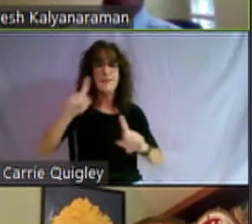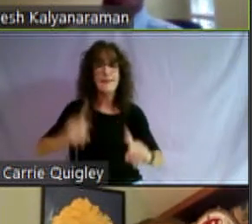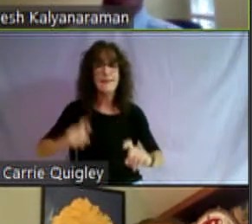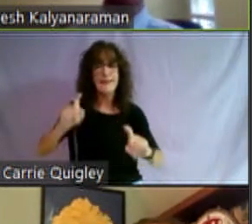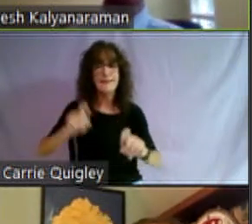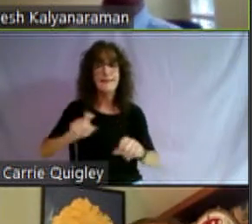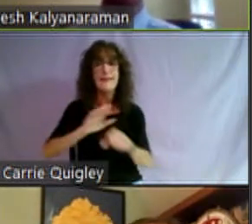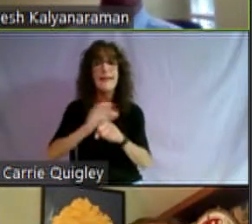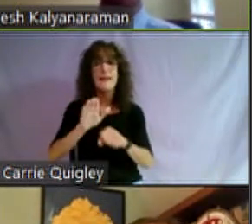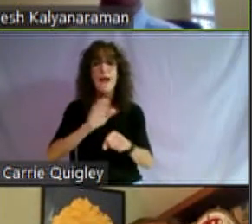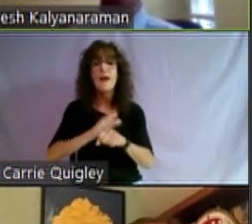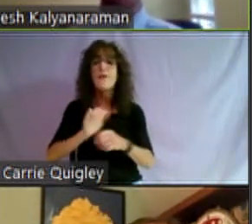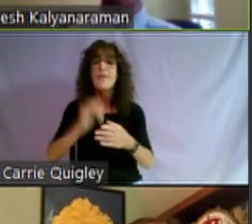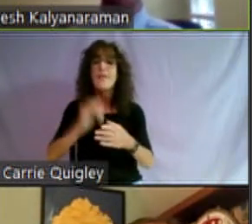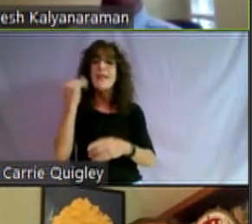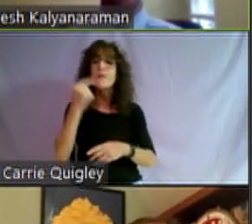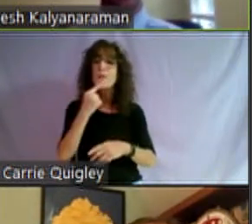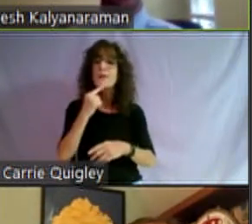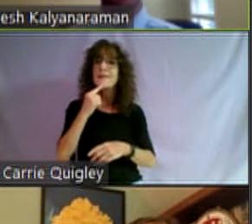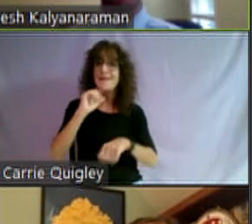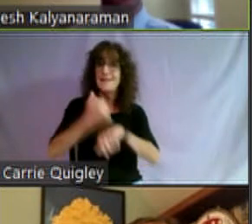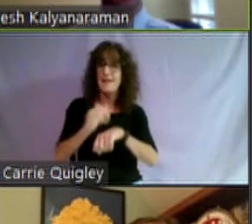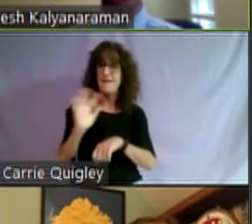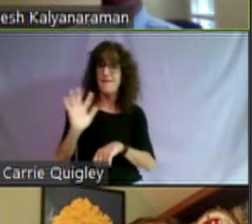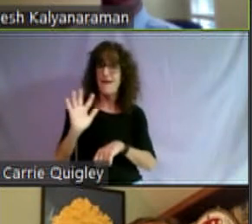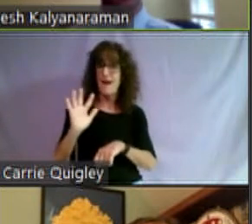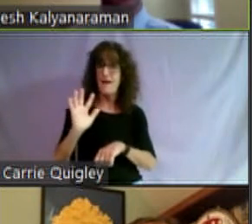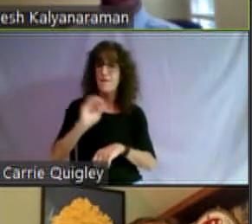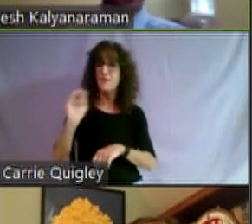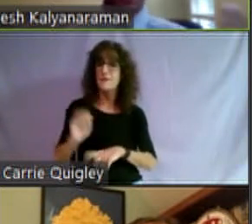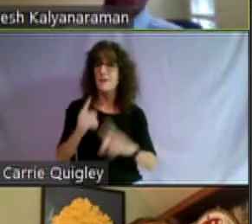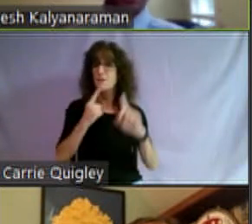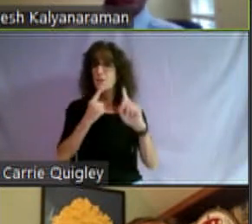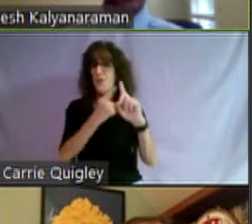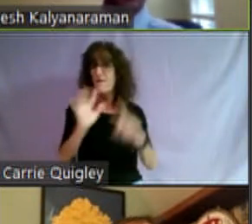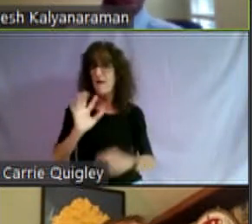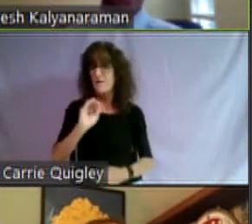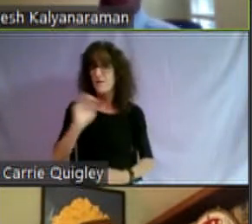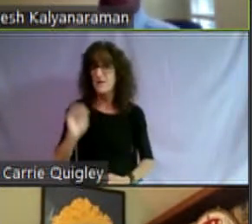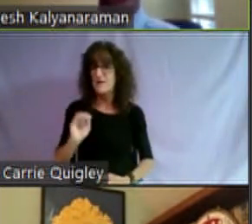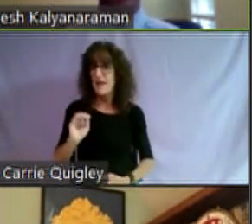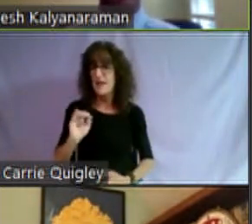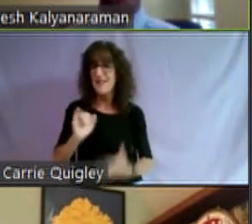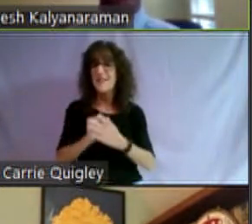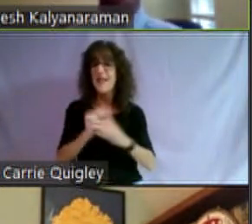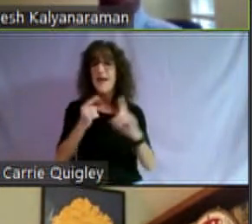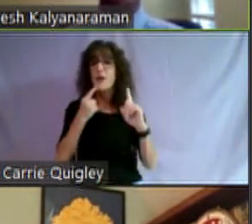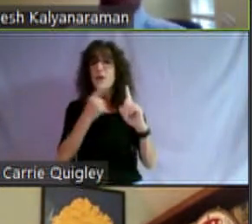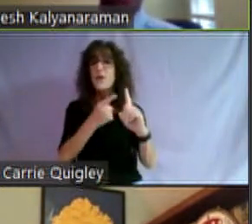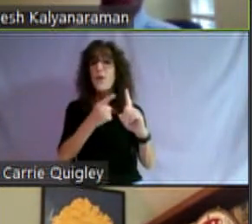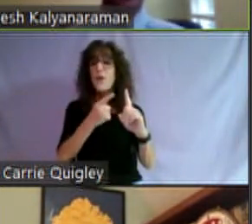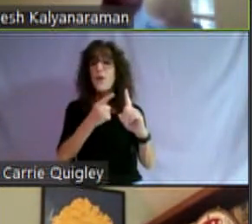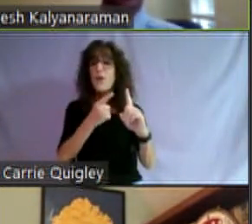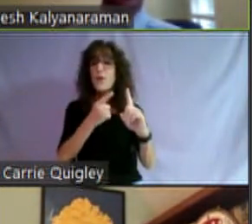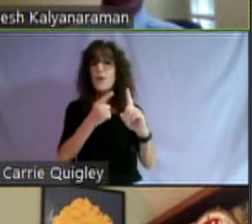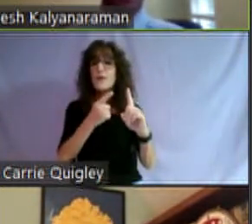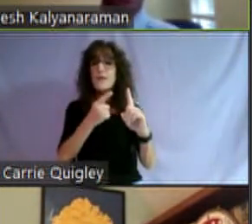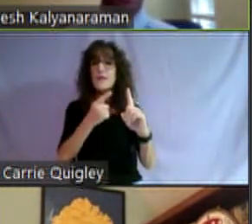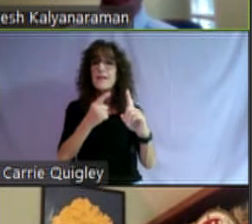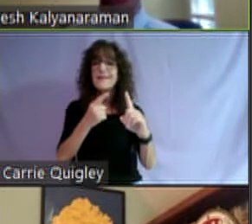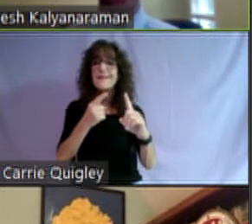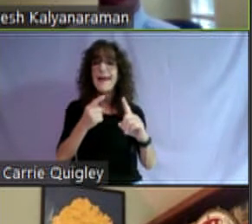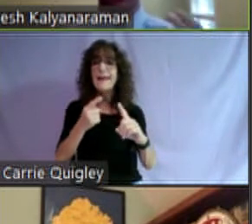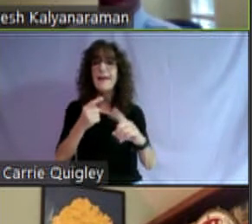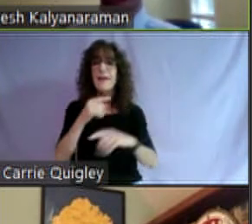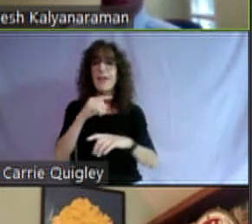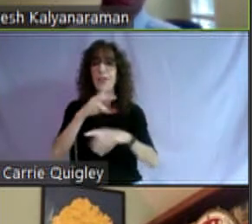enough. That's why we've set 5% as a goal, and that's a goal that's been set by the World Health Organization. So it's not just